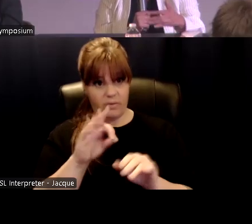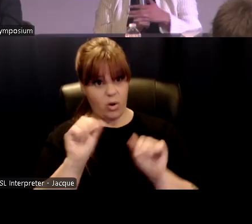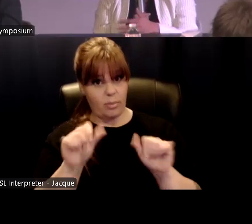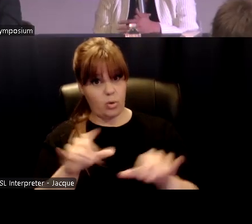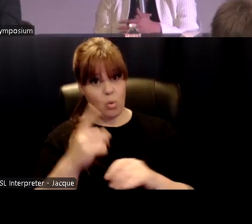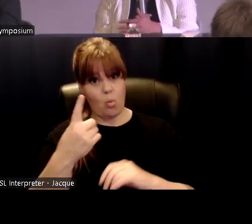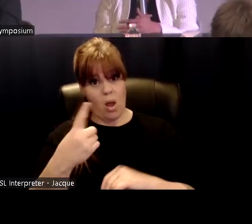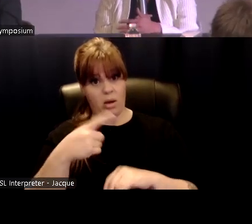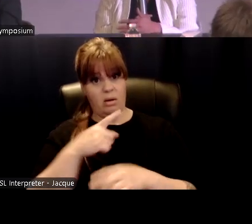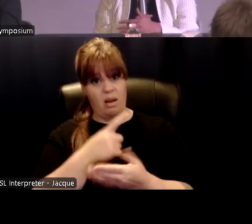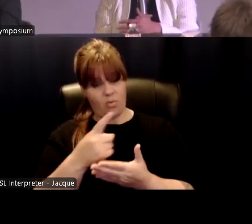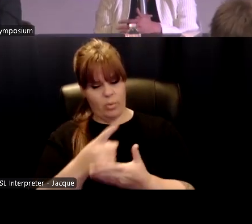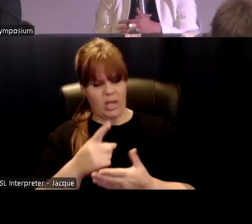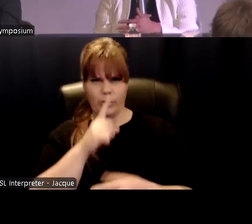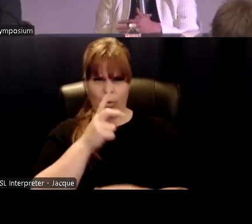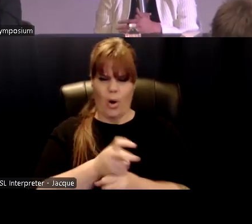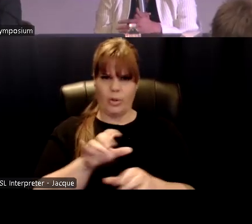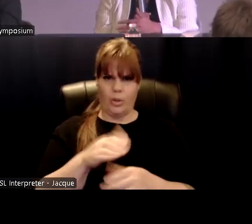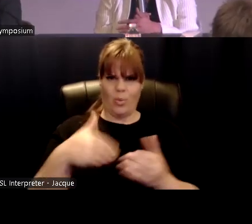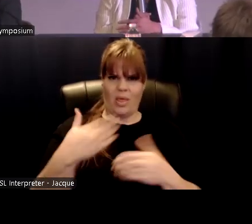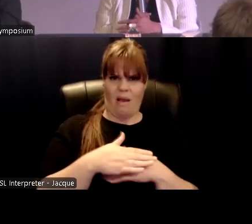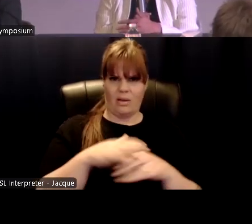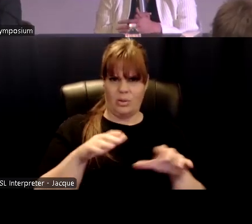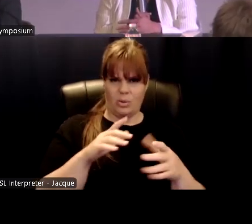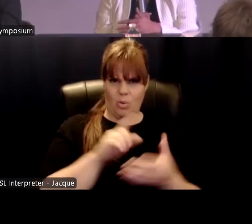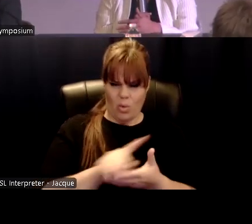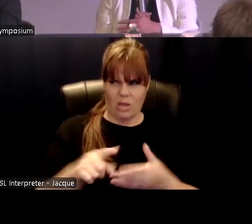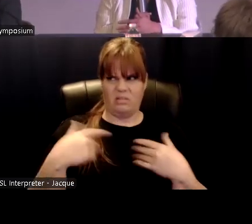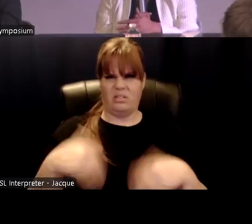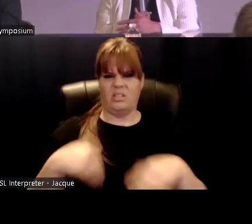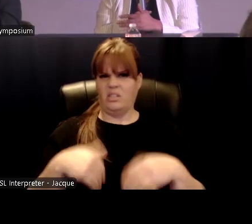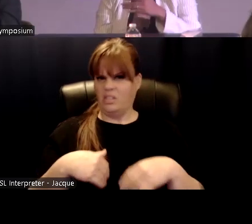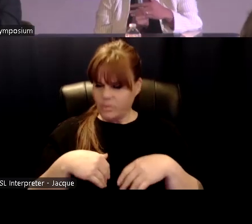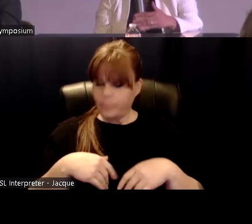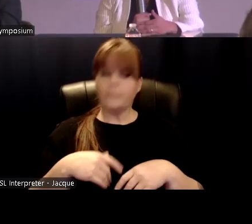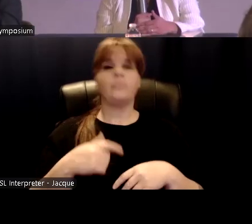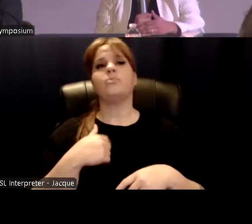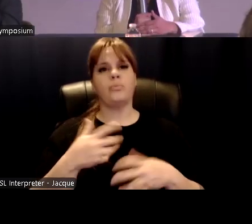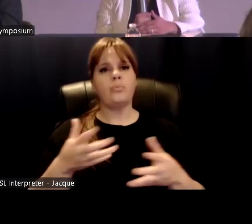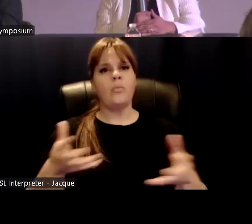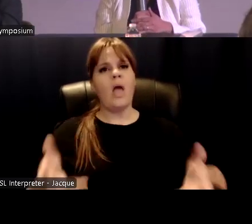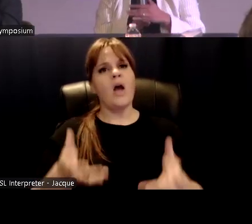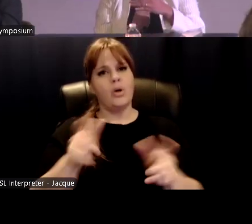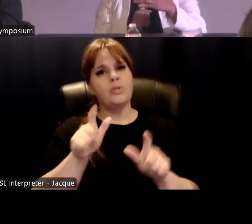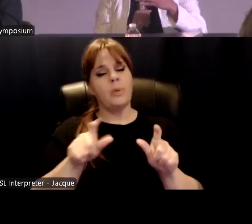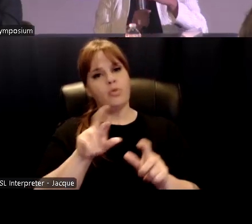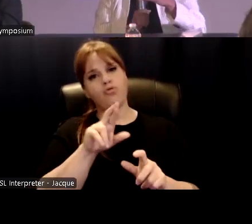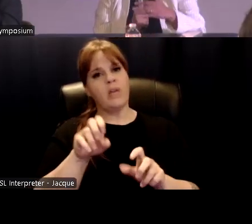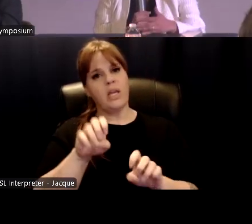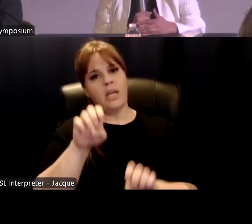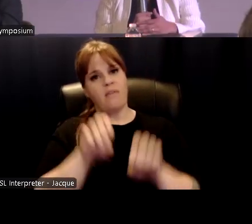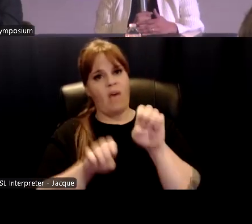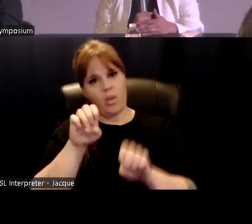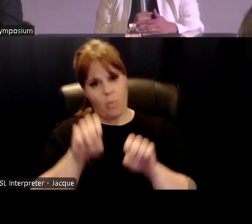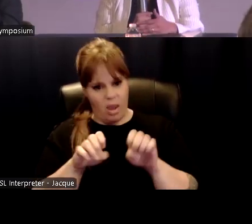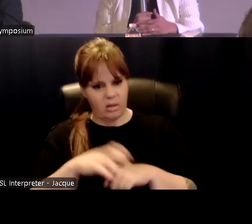is very difficult to do the next week. So I really encourage people to reevaluate on, you